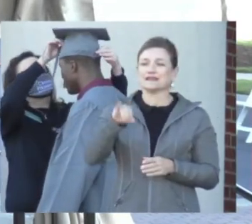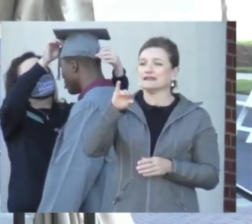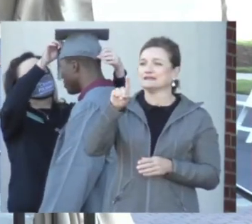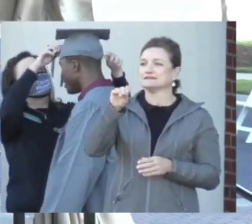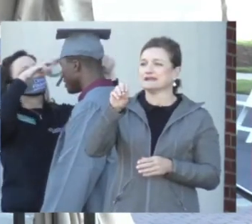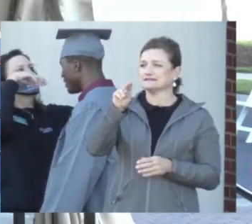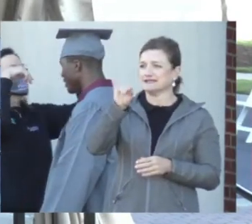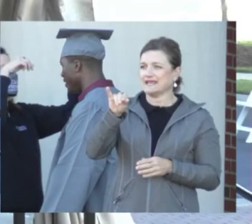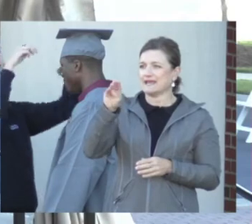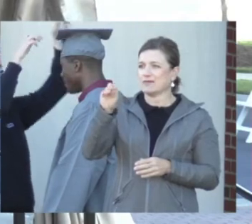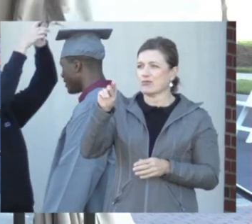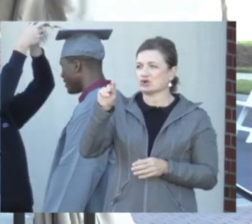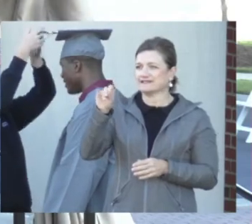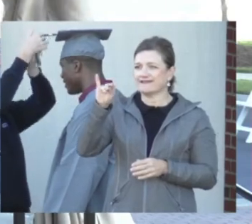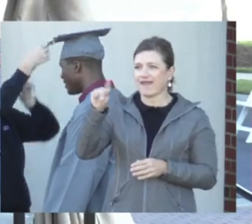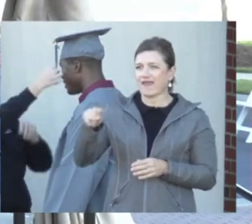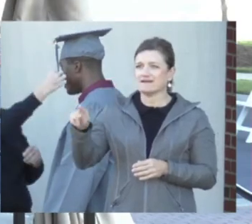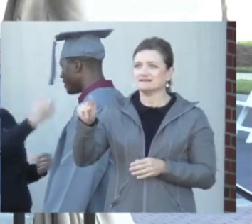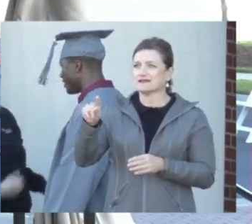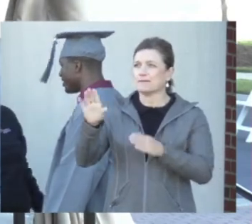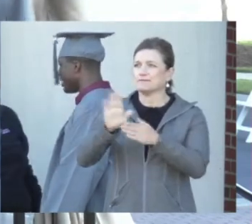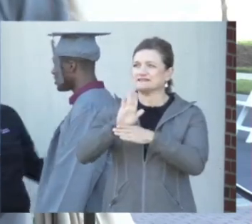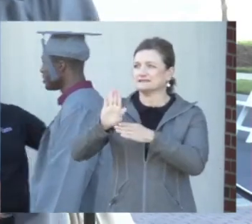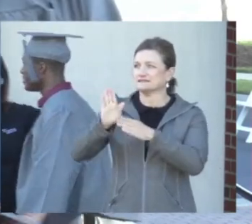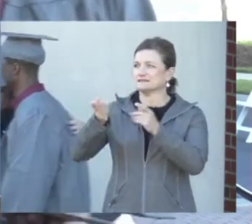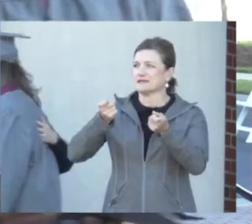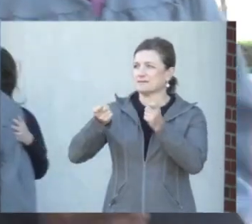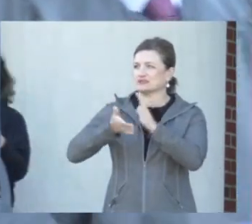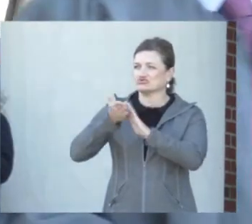Destiny Martinez, Business Administration.